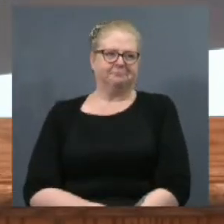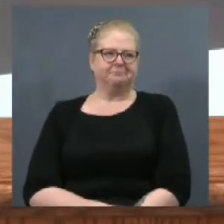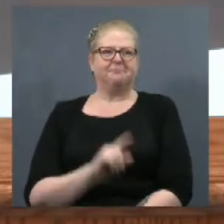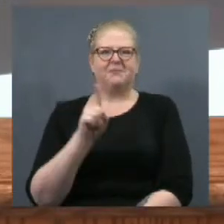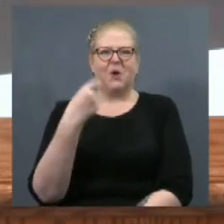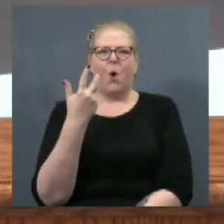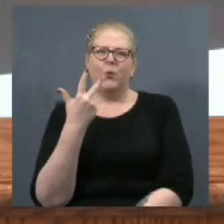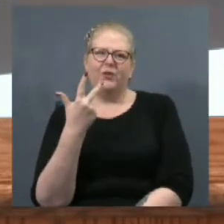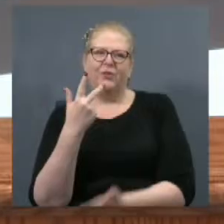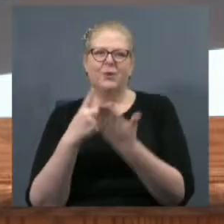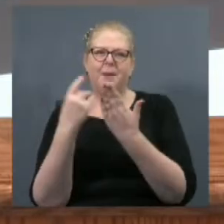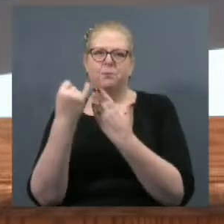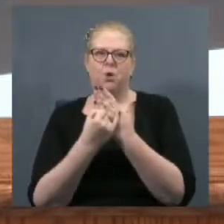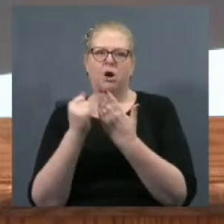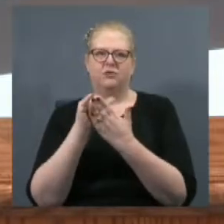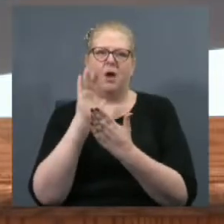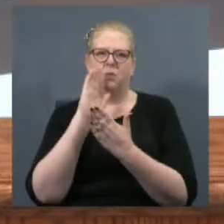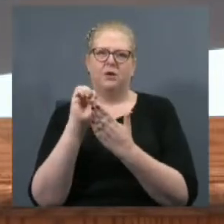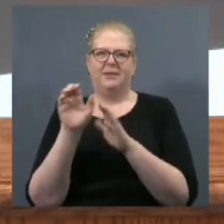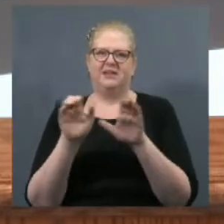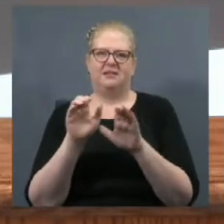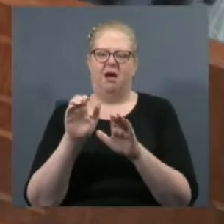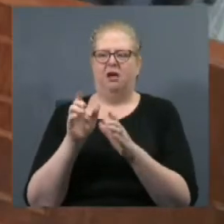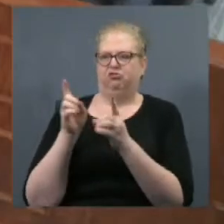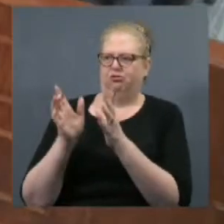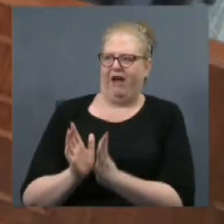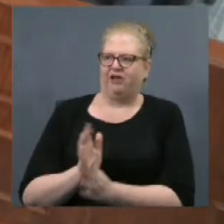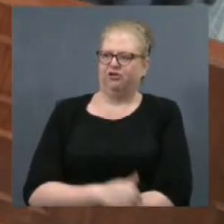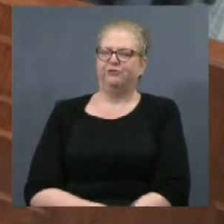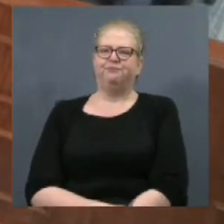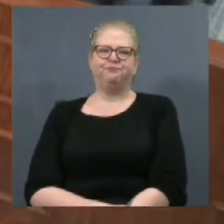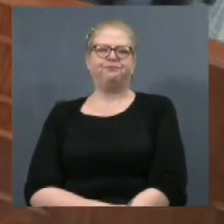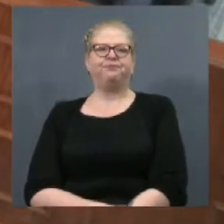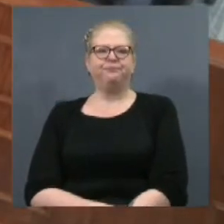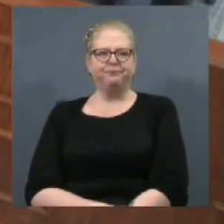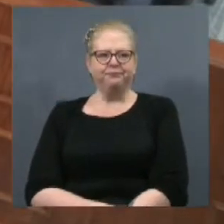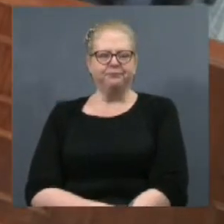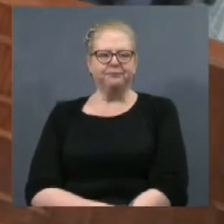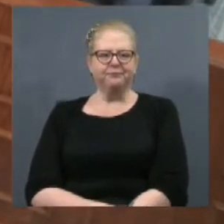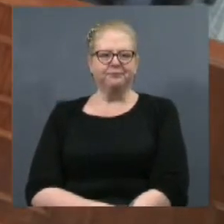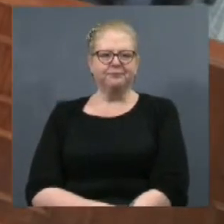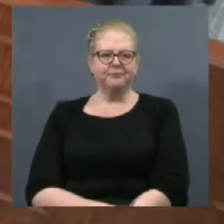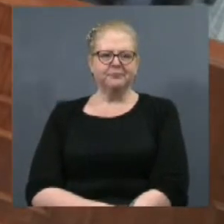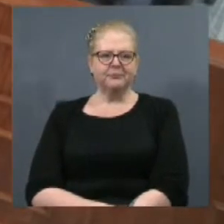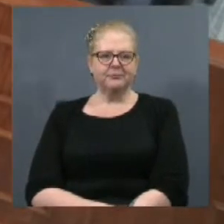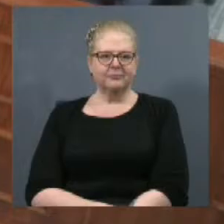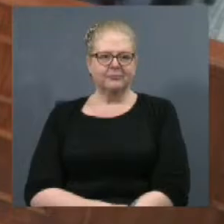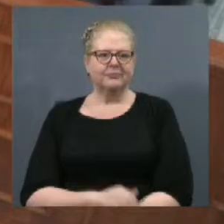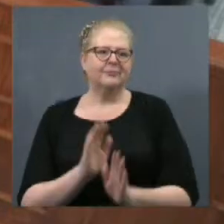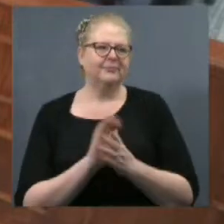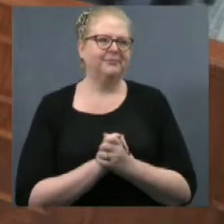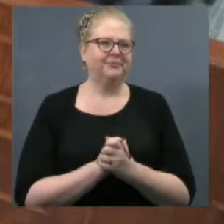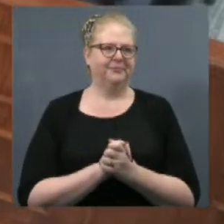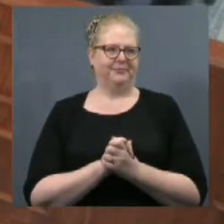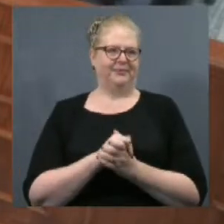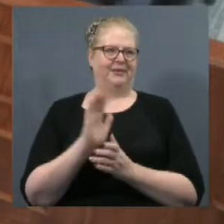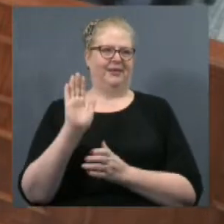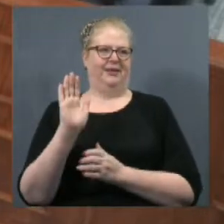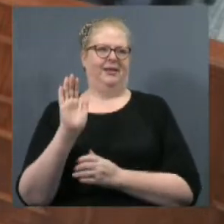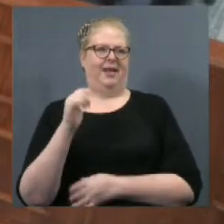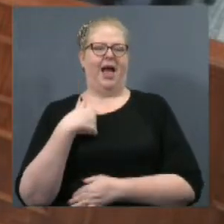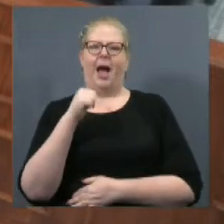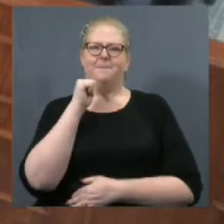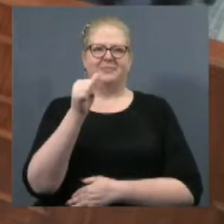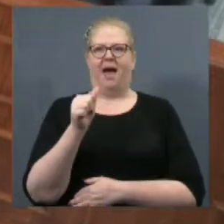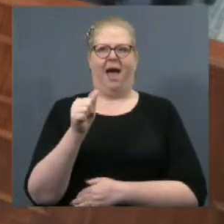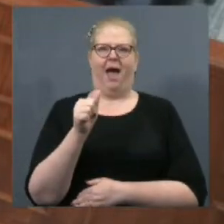There's only 3 projects being done, Director. So, No, anyway, and I'm not pointing, I'm just saying